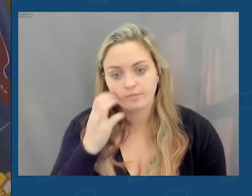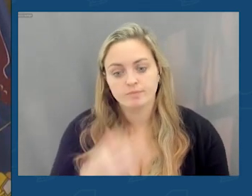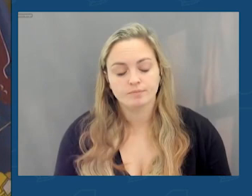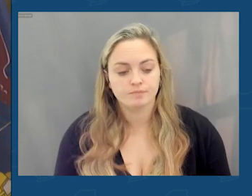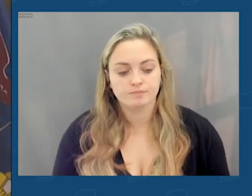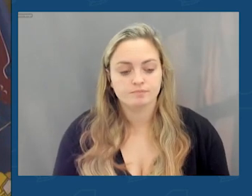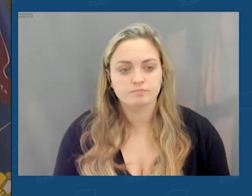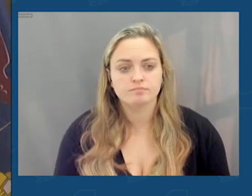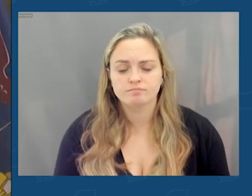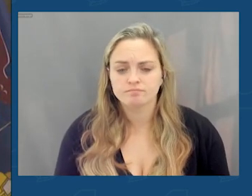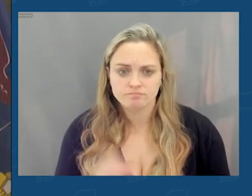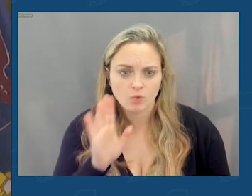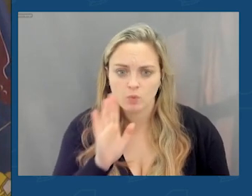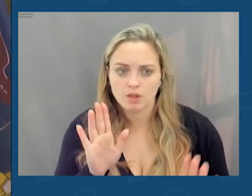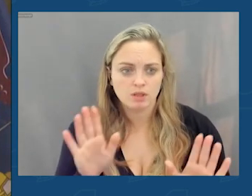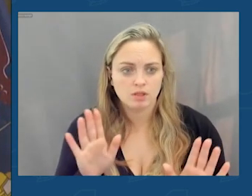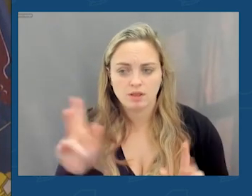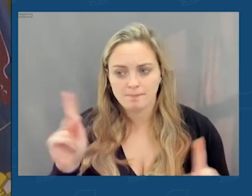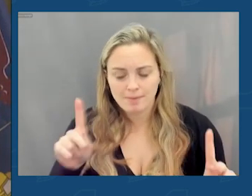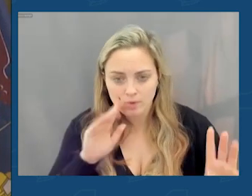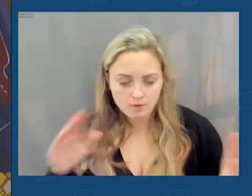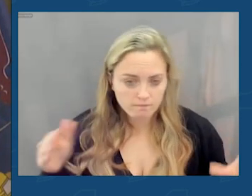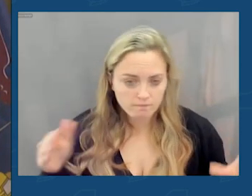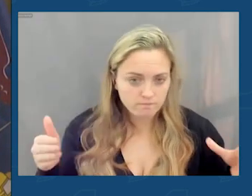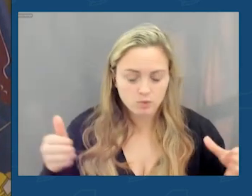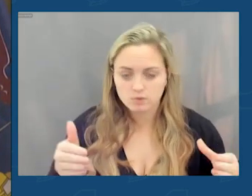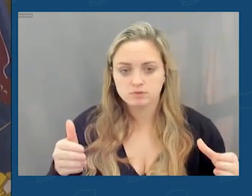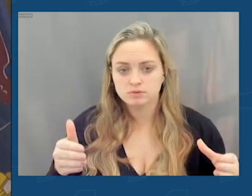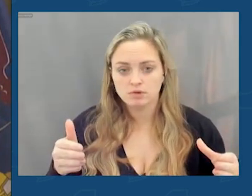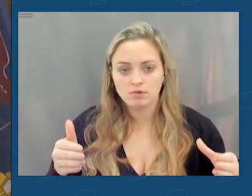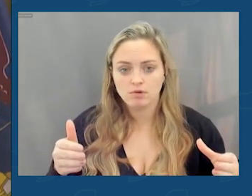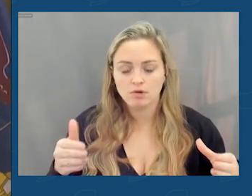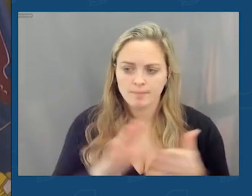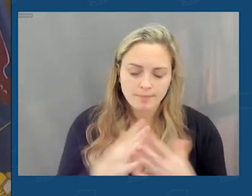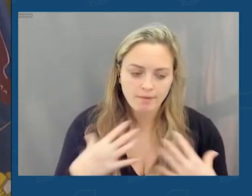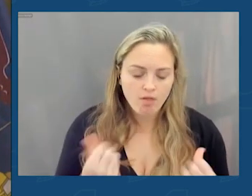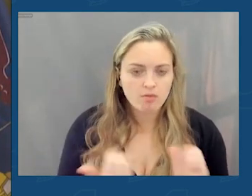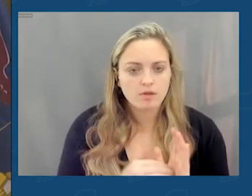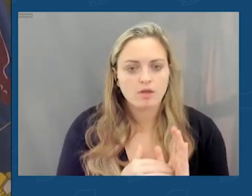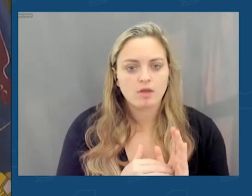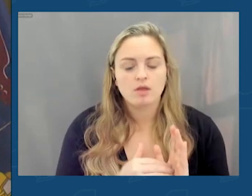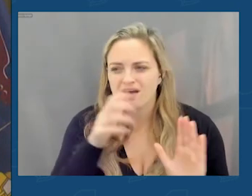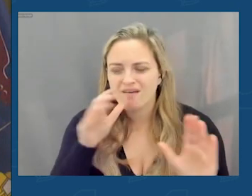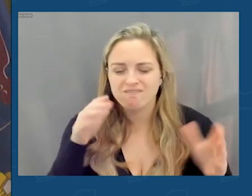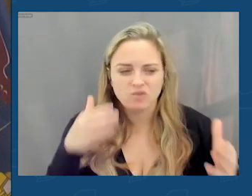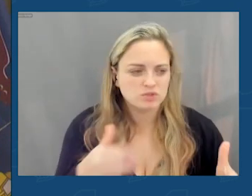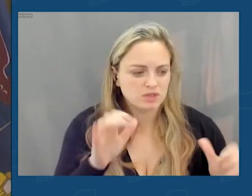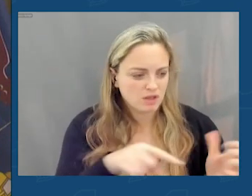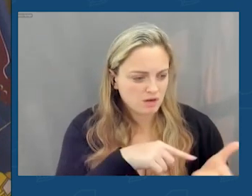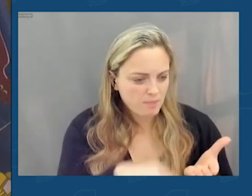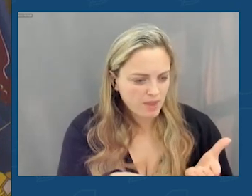That's going to be, people can focus on getting healthier and not focus on whether or not someone's going to catch you and trap